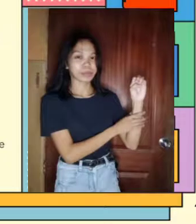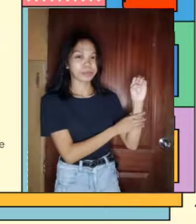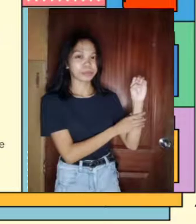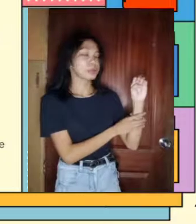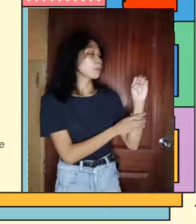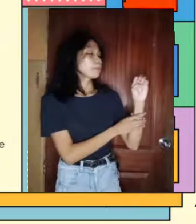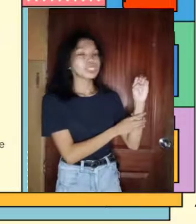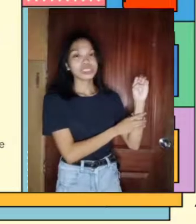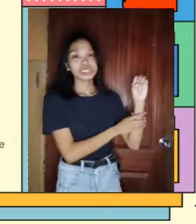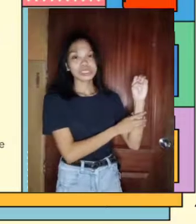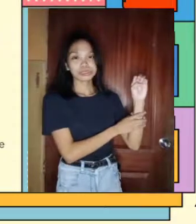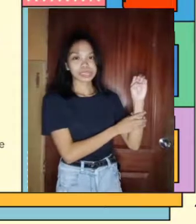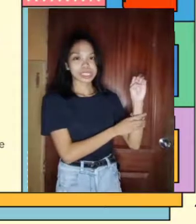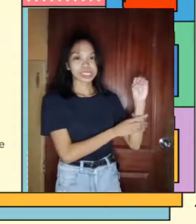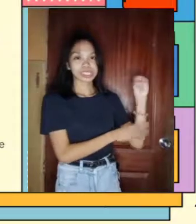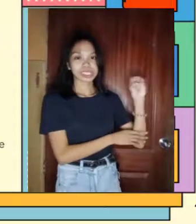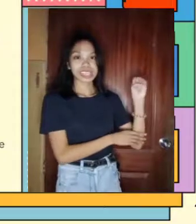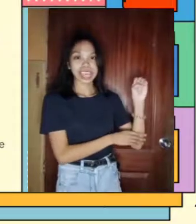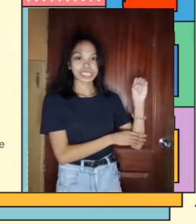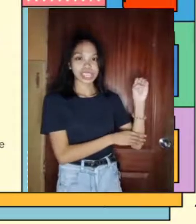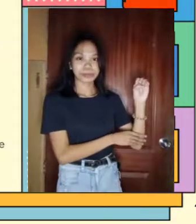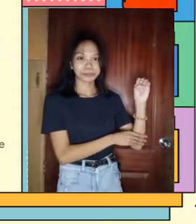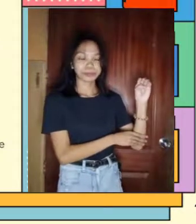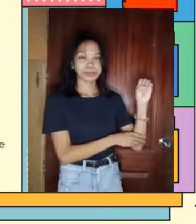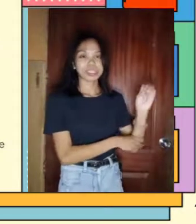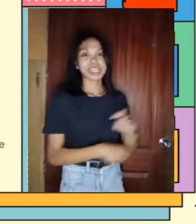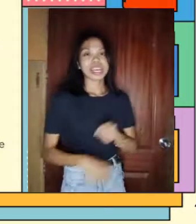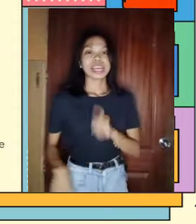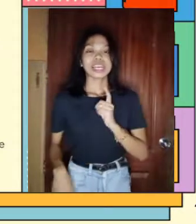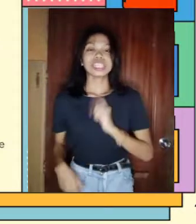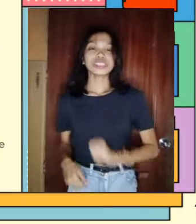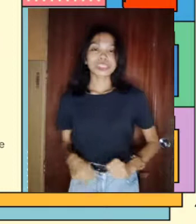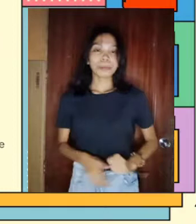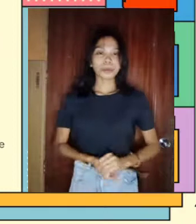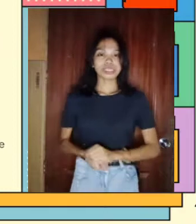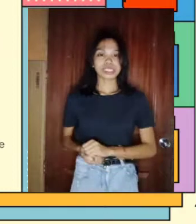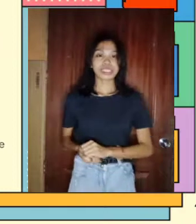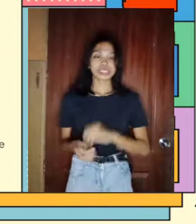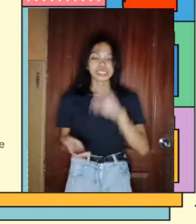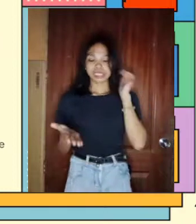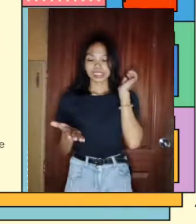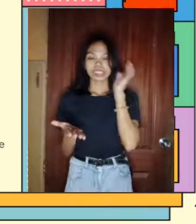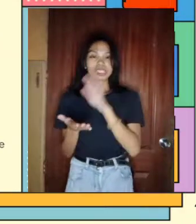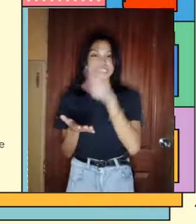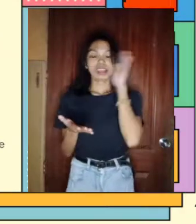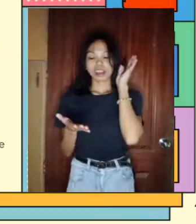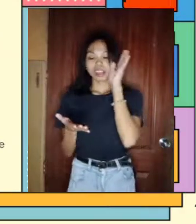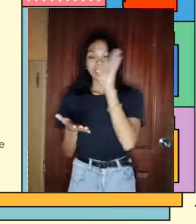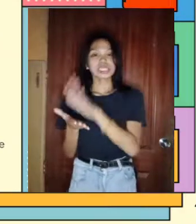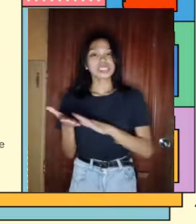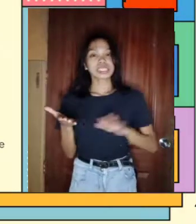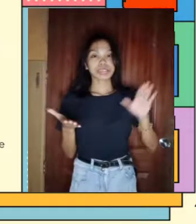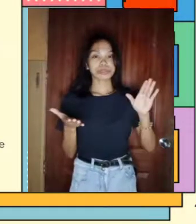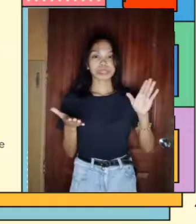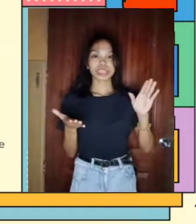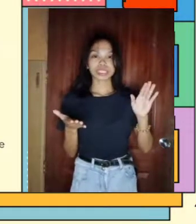the same, but the only difference is the hand shape. Another example is this. This